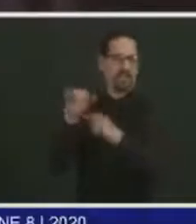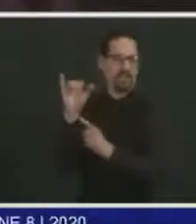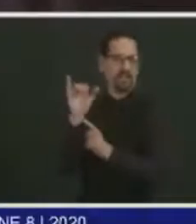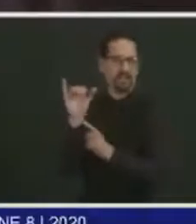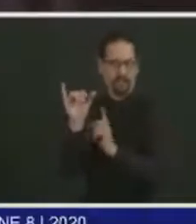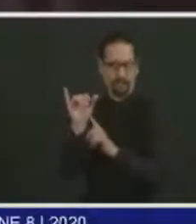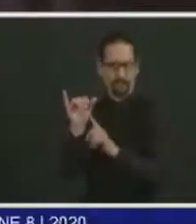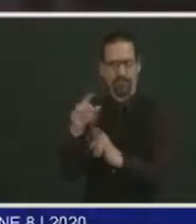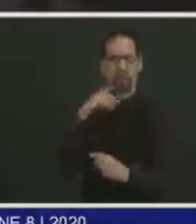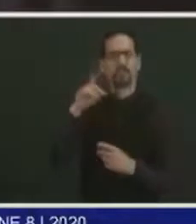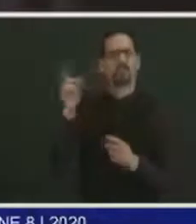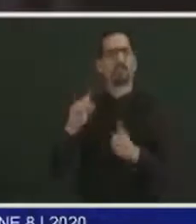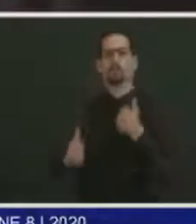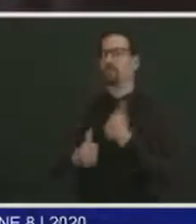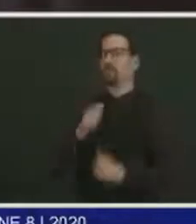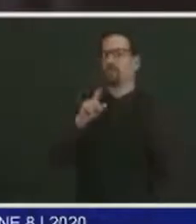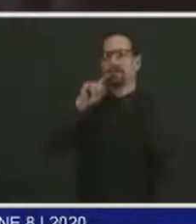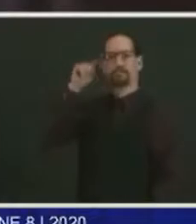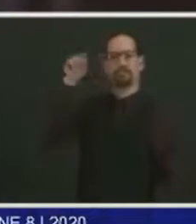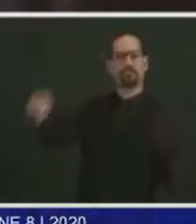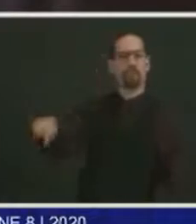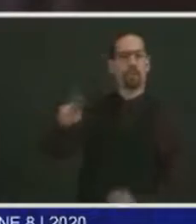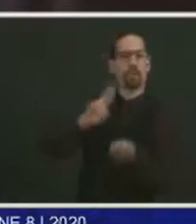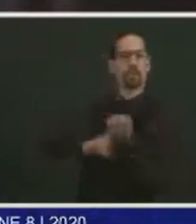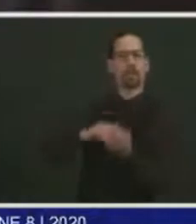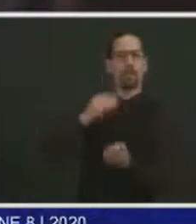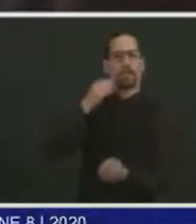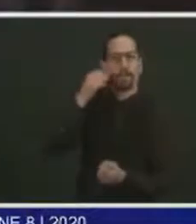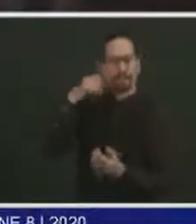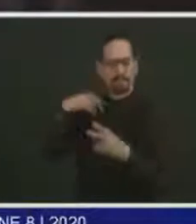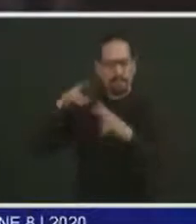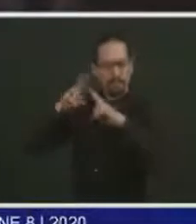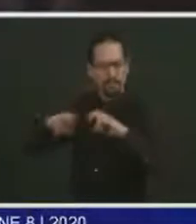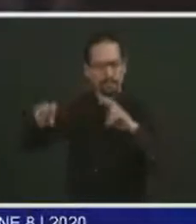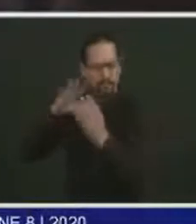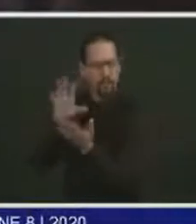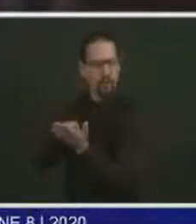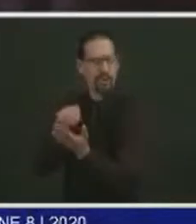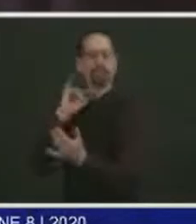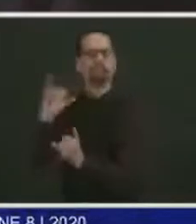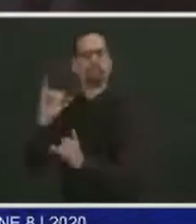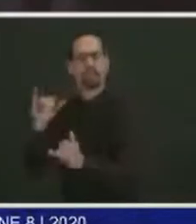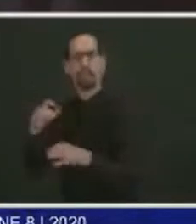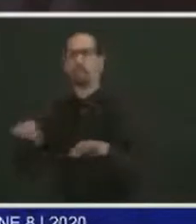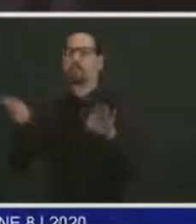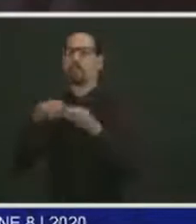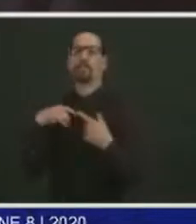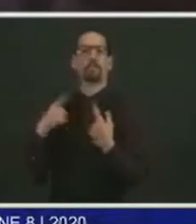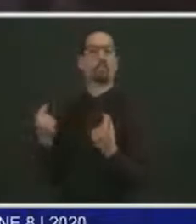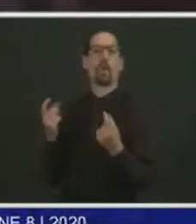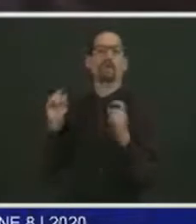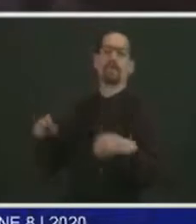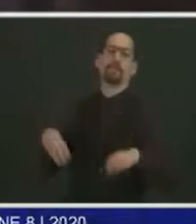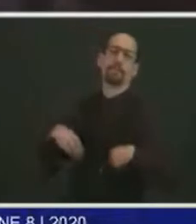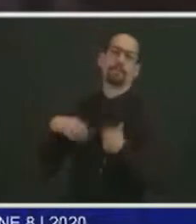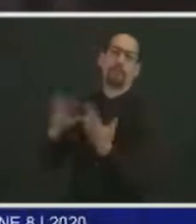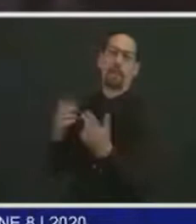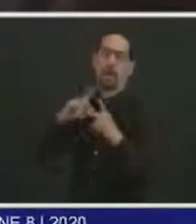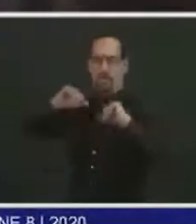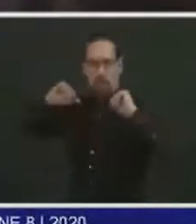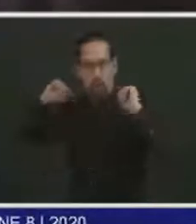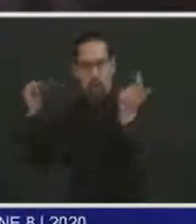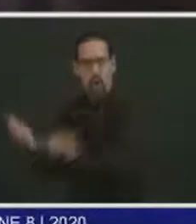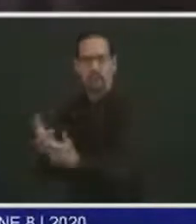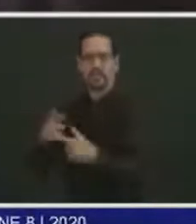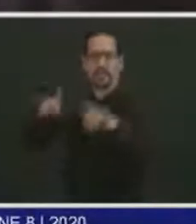now have tested or offered testing to every employee at every nursing home 3 times.